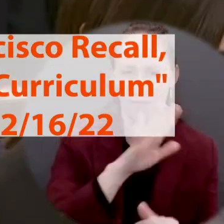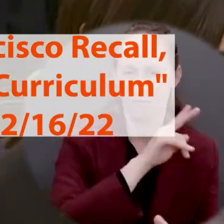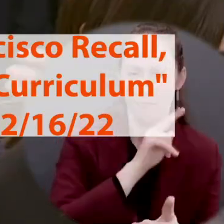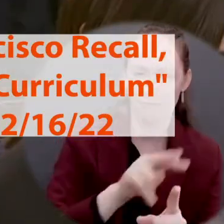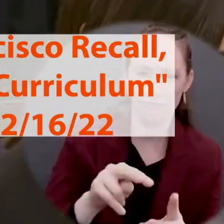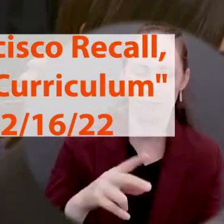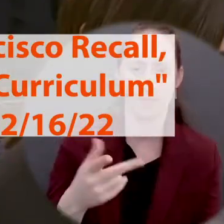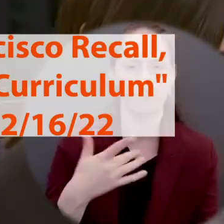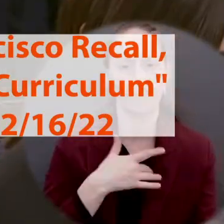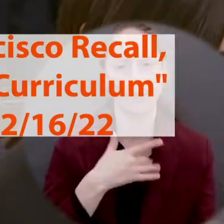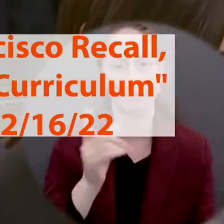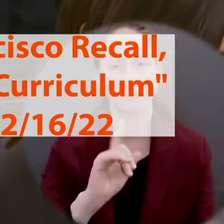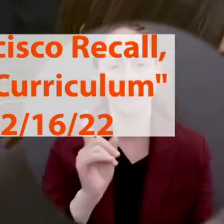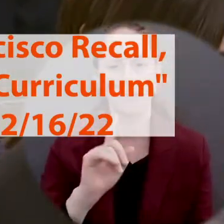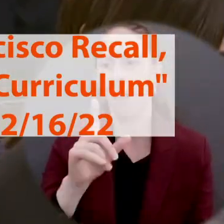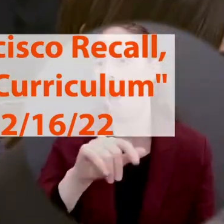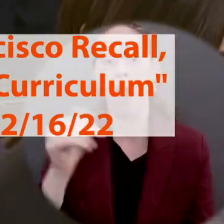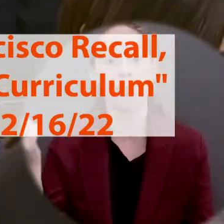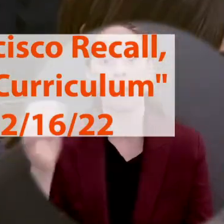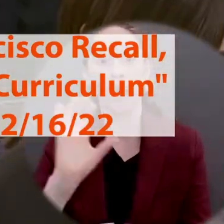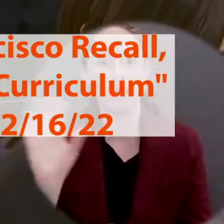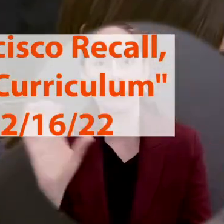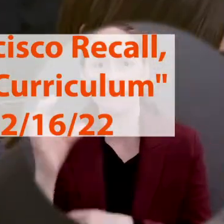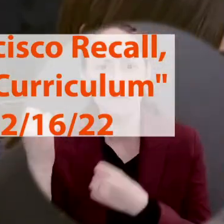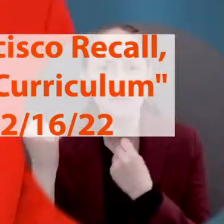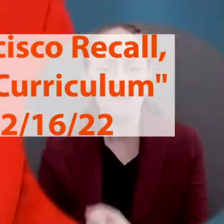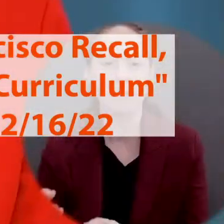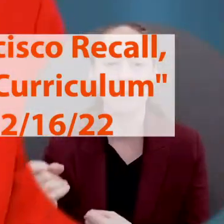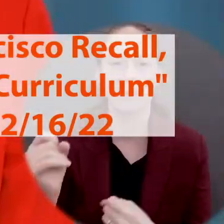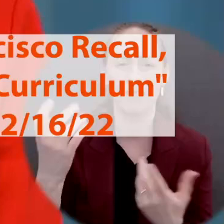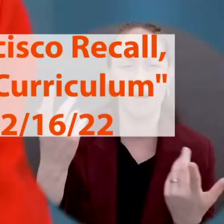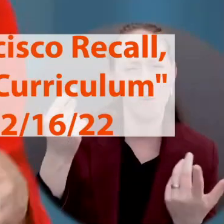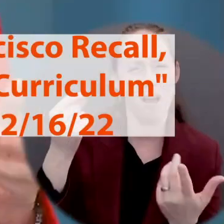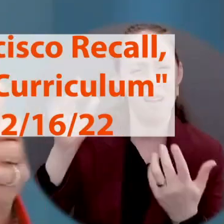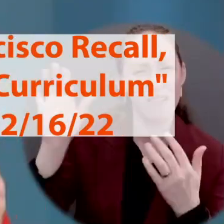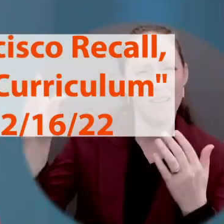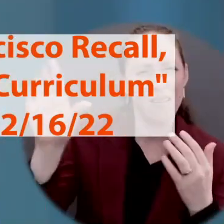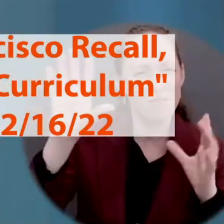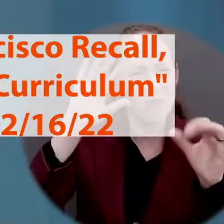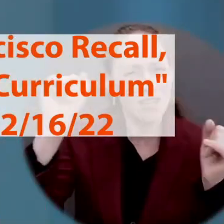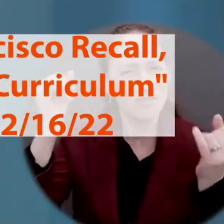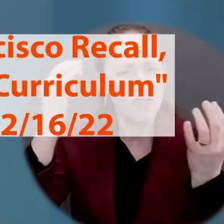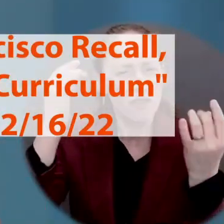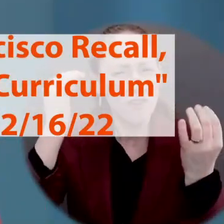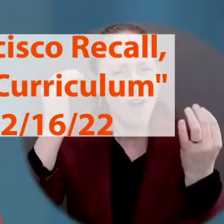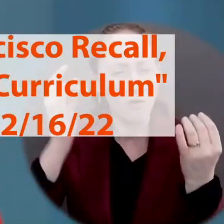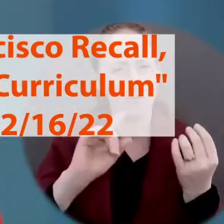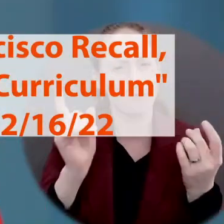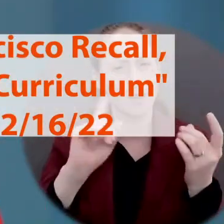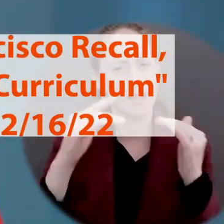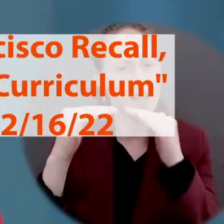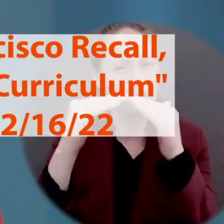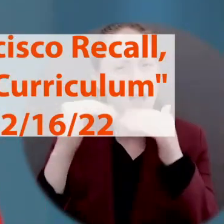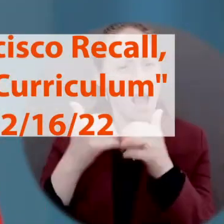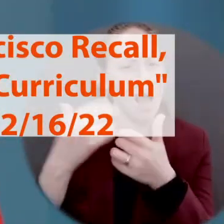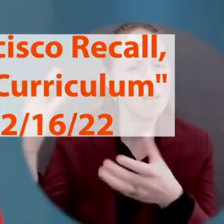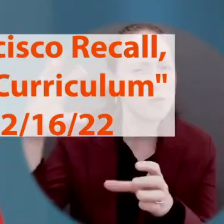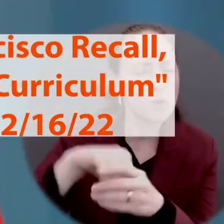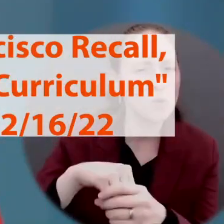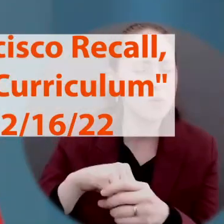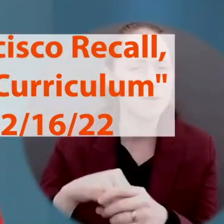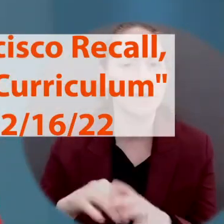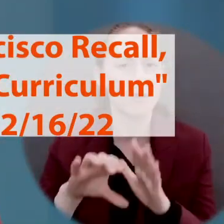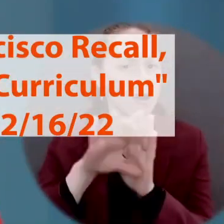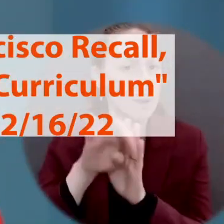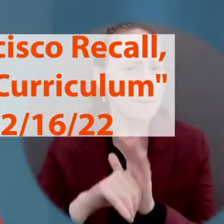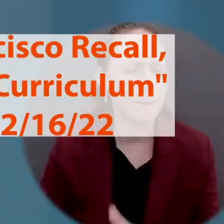these issues around equity and inclusion. Well, I would say first that the president is married to a teacher, so he certainly